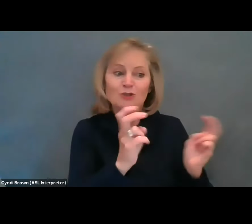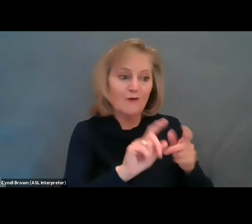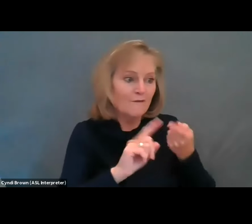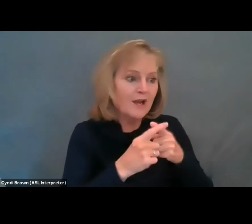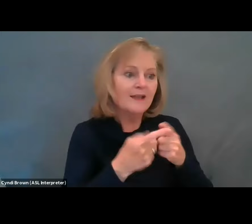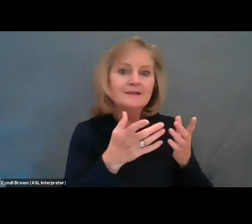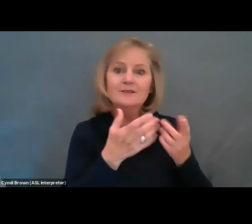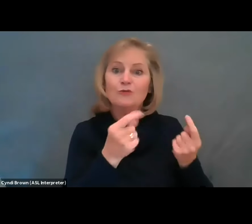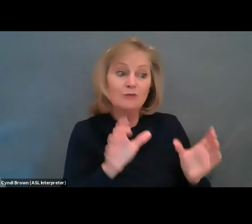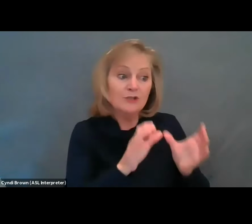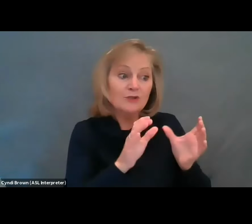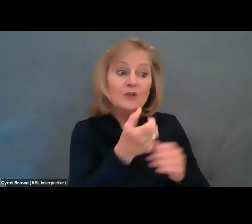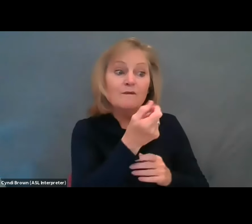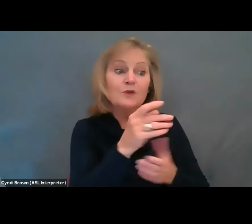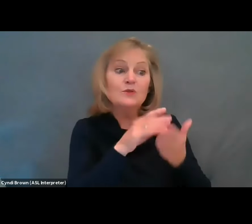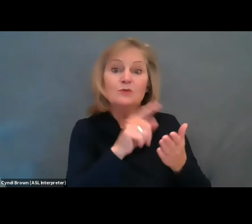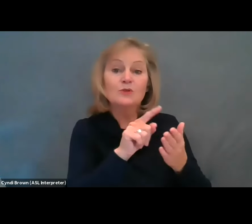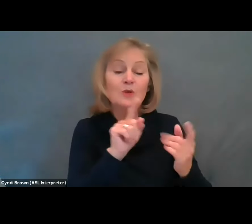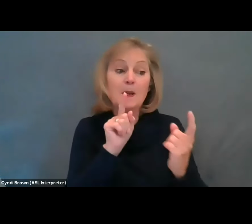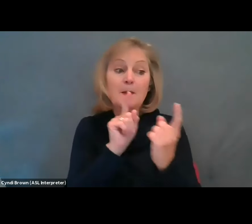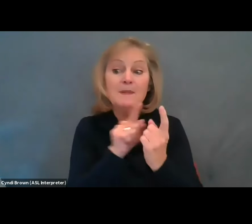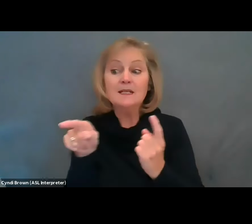try and encourage a few students to meet